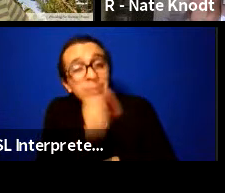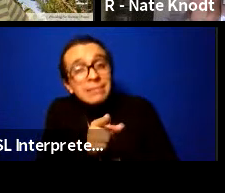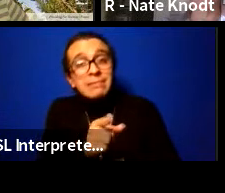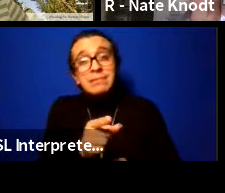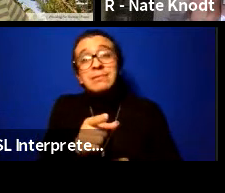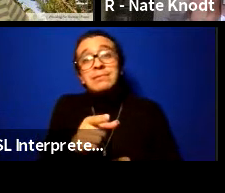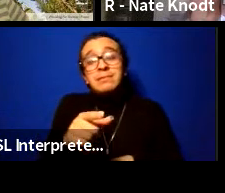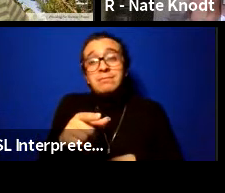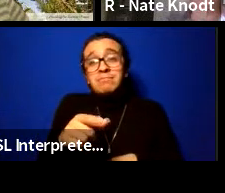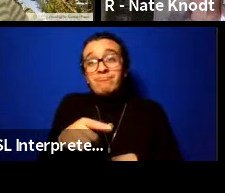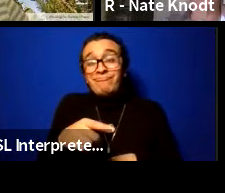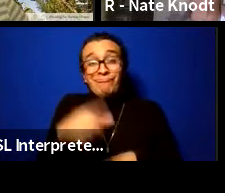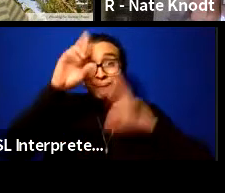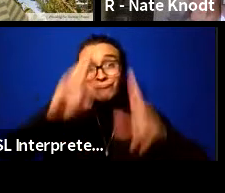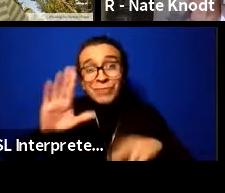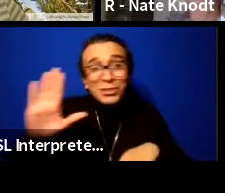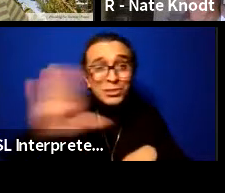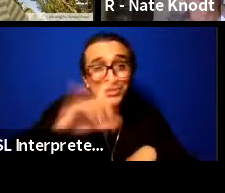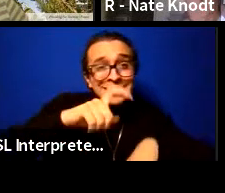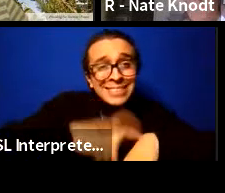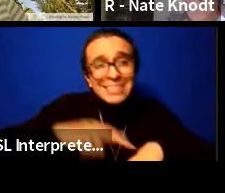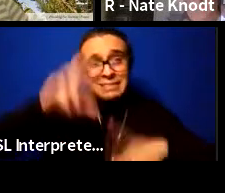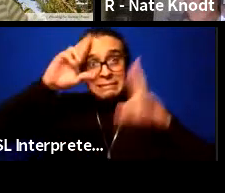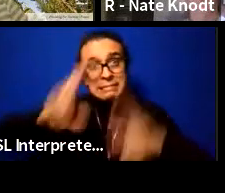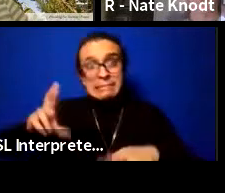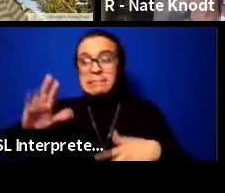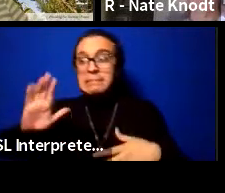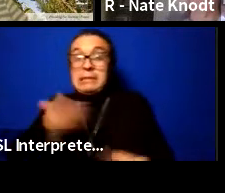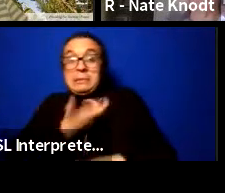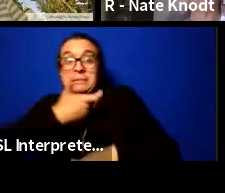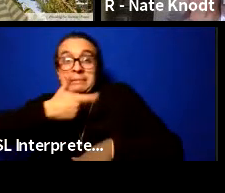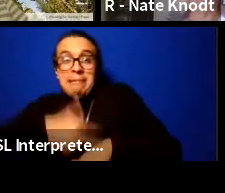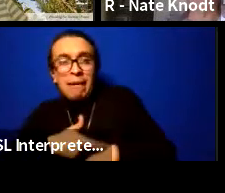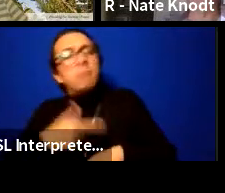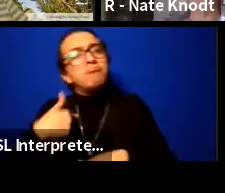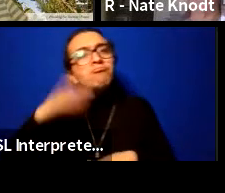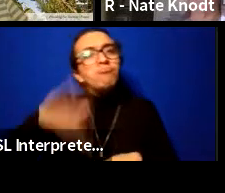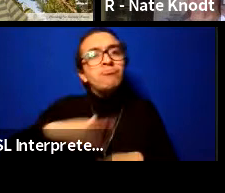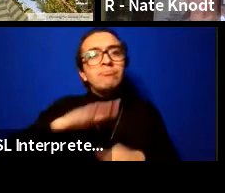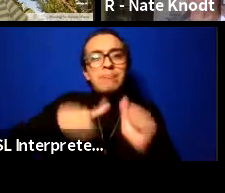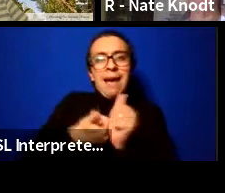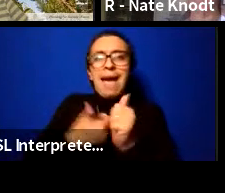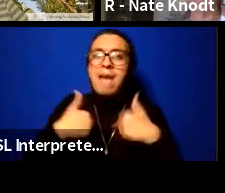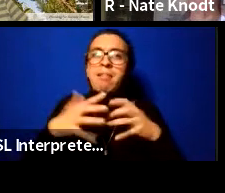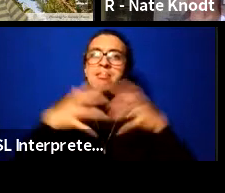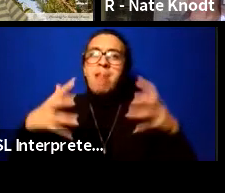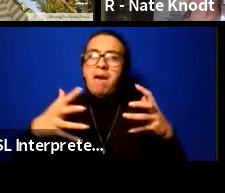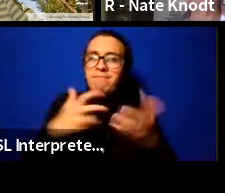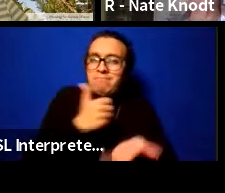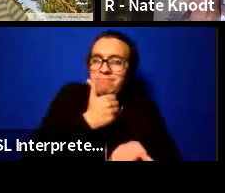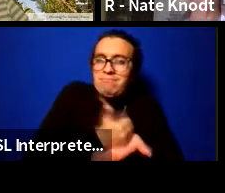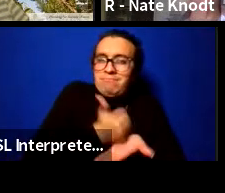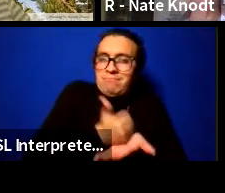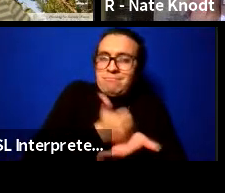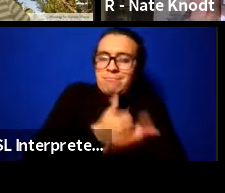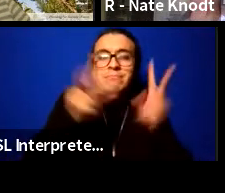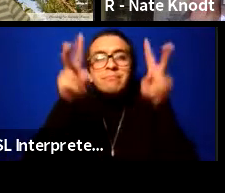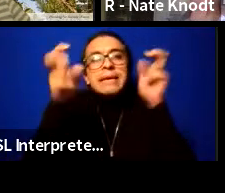our end, on CARB's, there's a lot of technical people that want to help support and need to help support. So we also